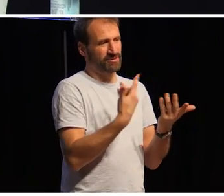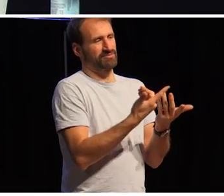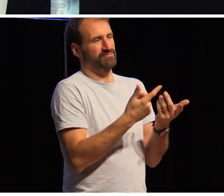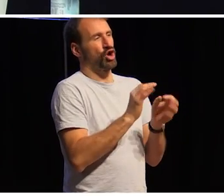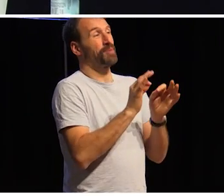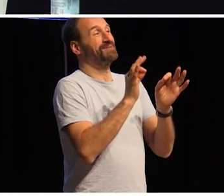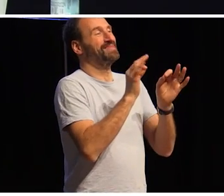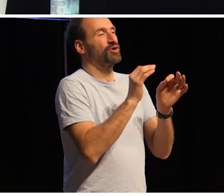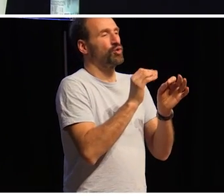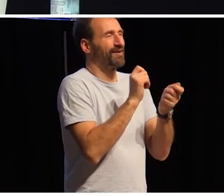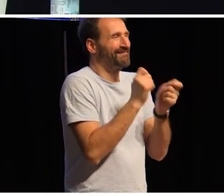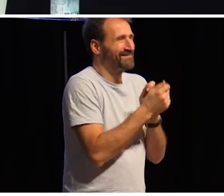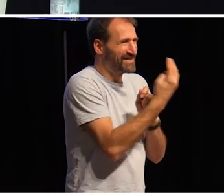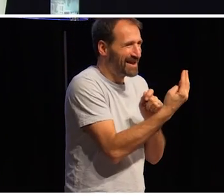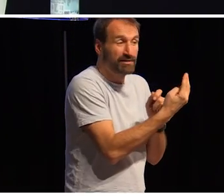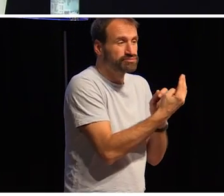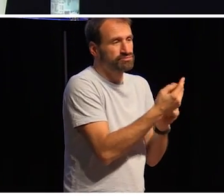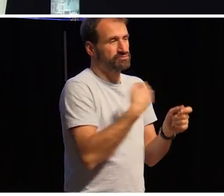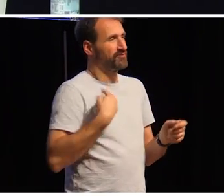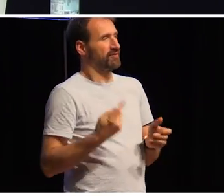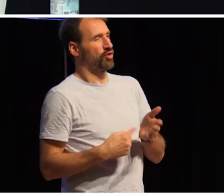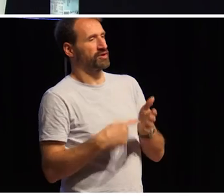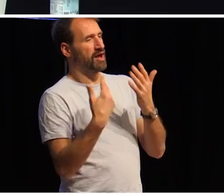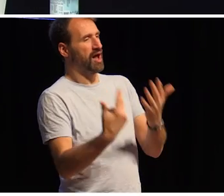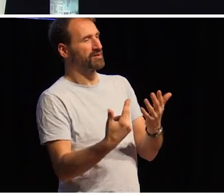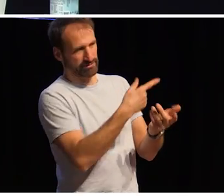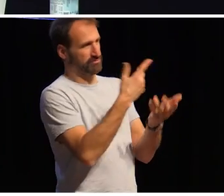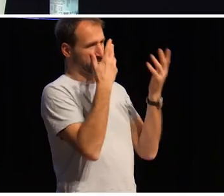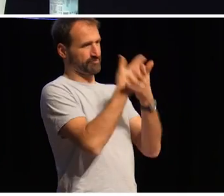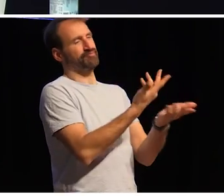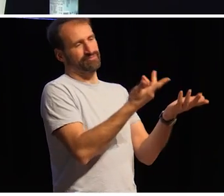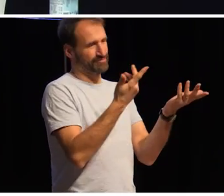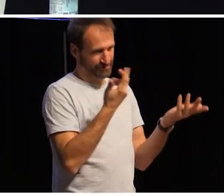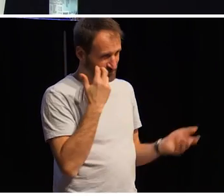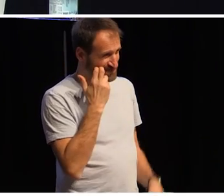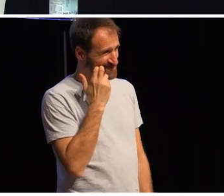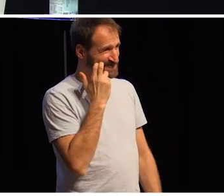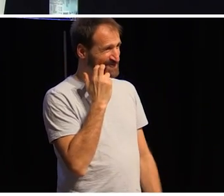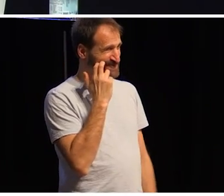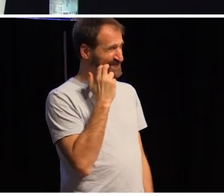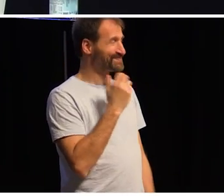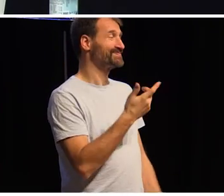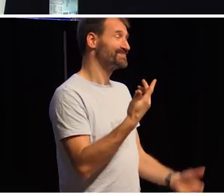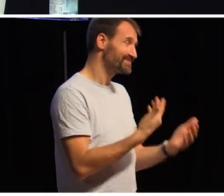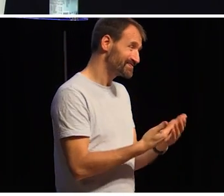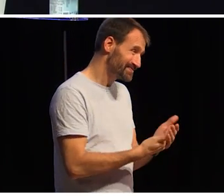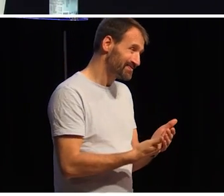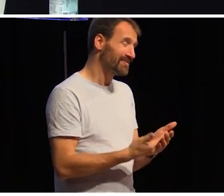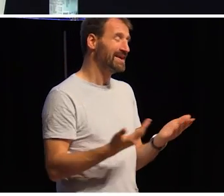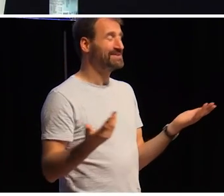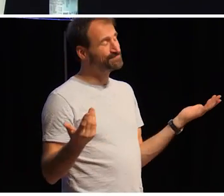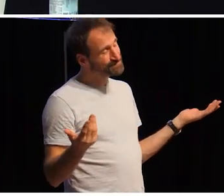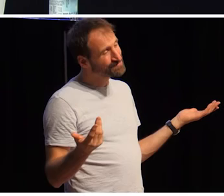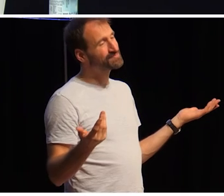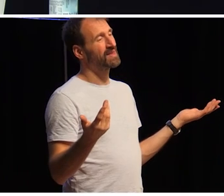of insight of what is happening in V8 and that I gave you some tools to get that you can apply yourself